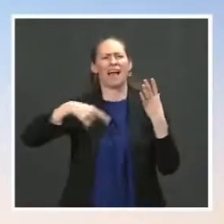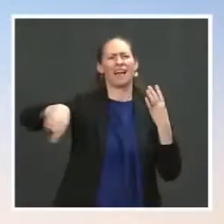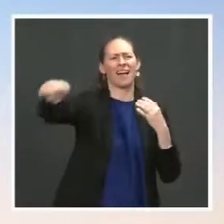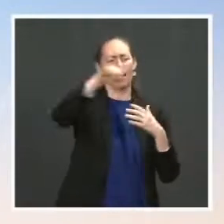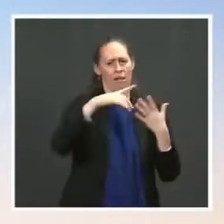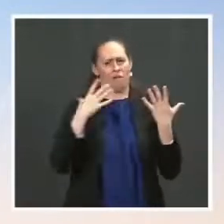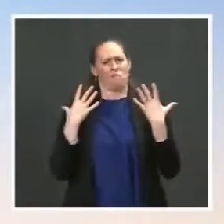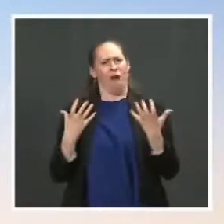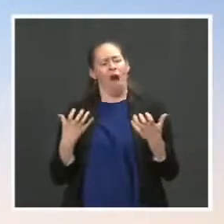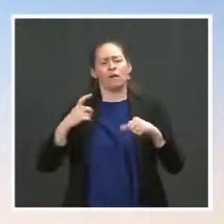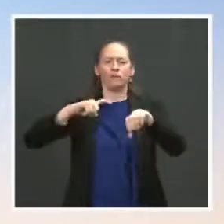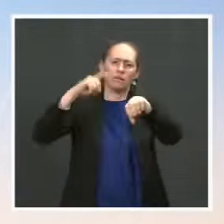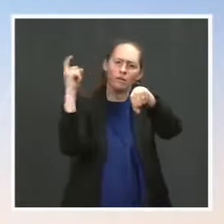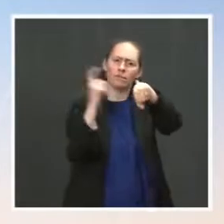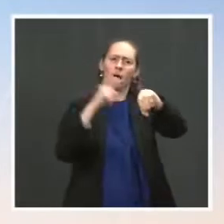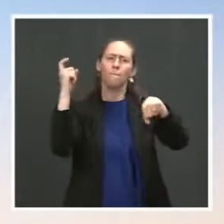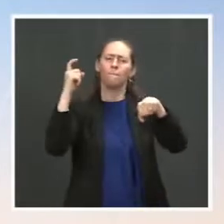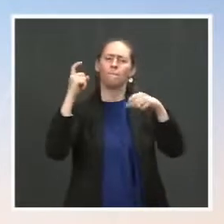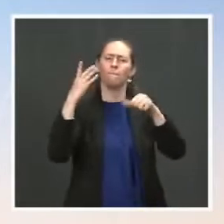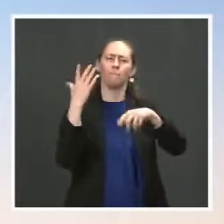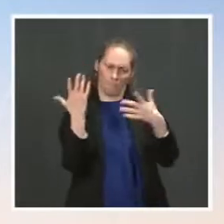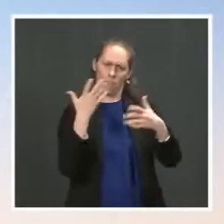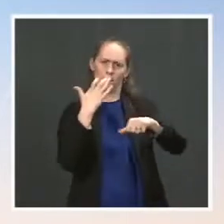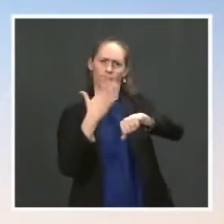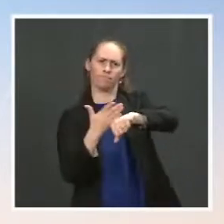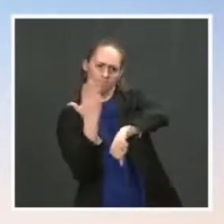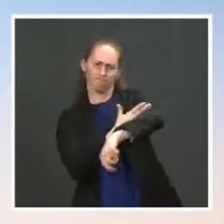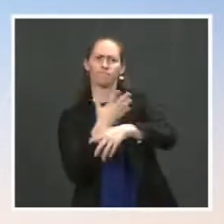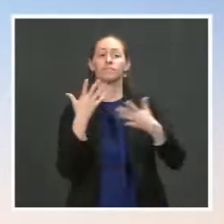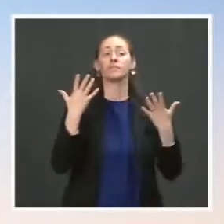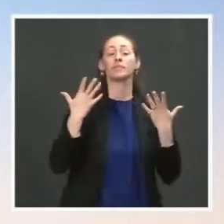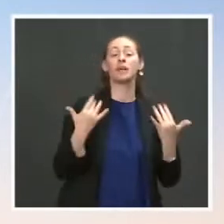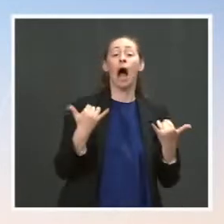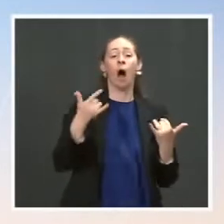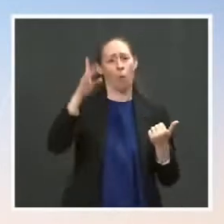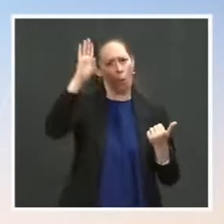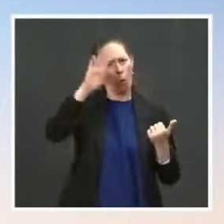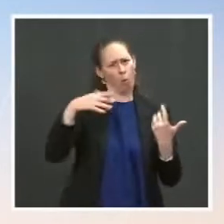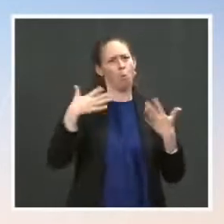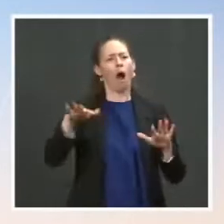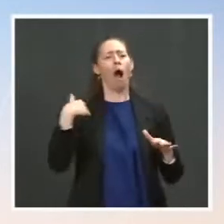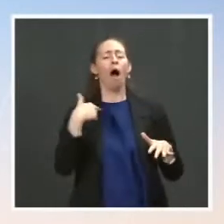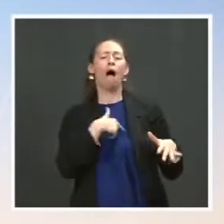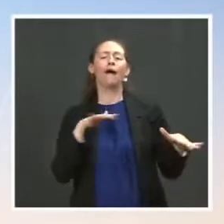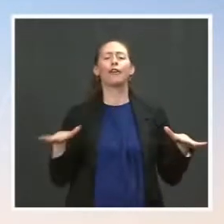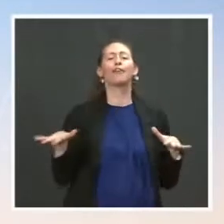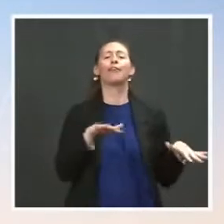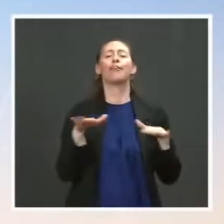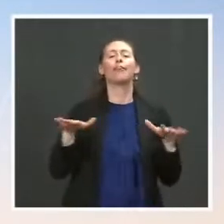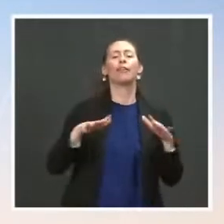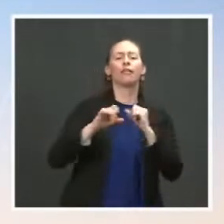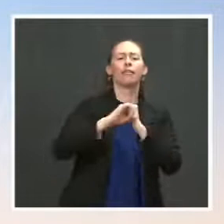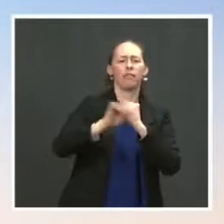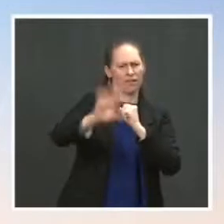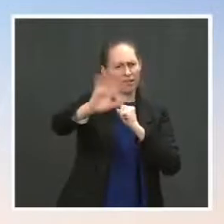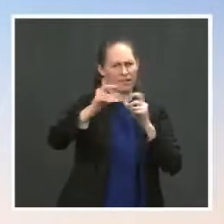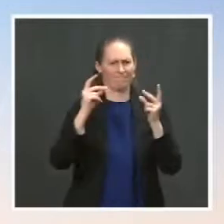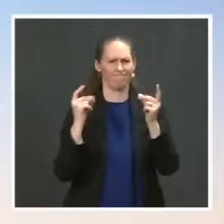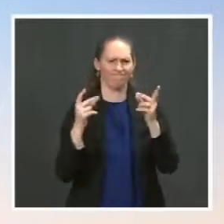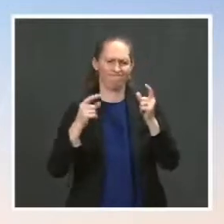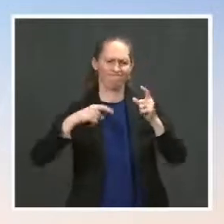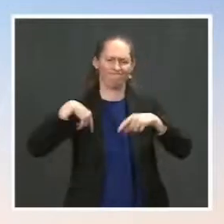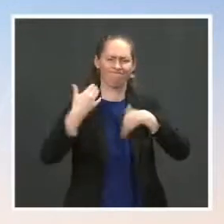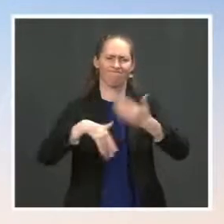they are not asking us to tinker around the edges. We've risen to this challenge before as a country. In fact, building bold infrastructure